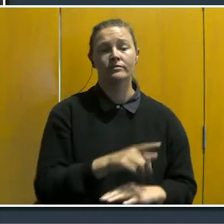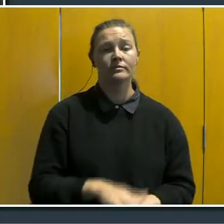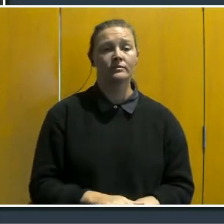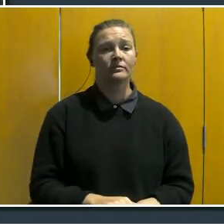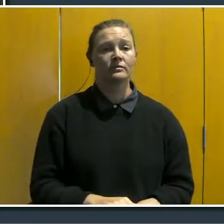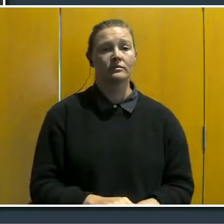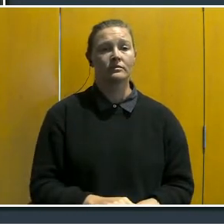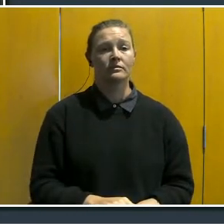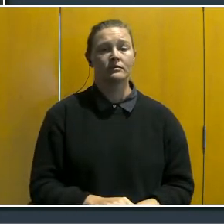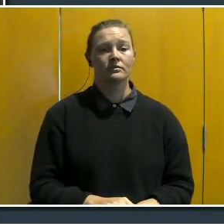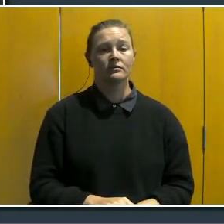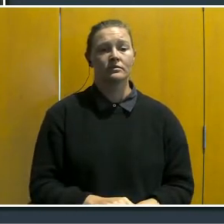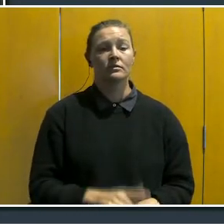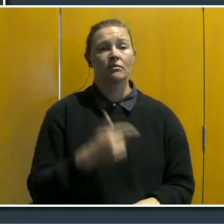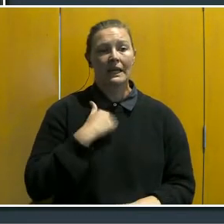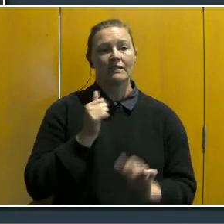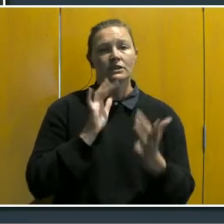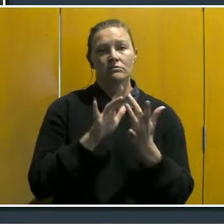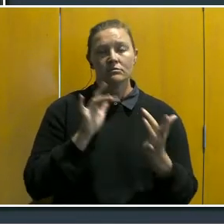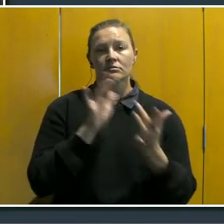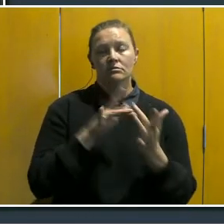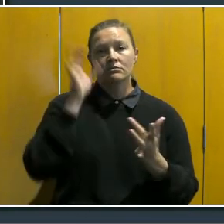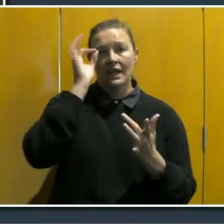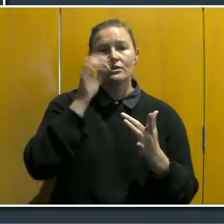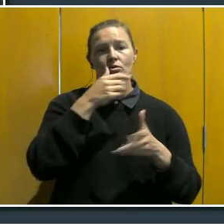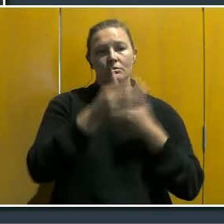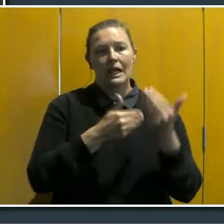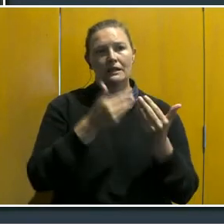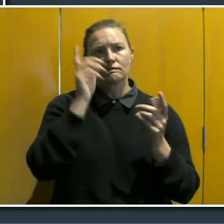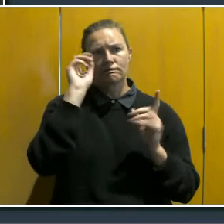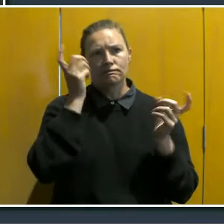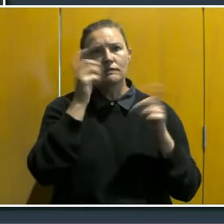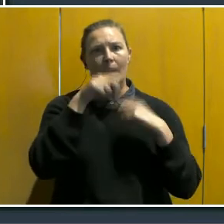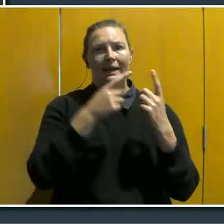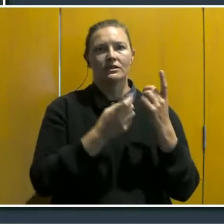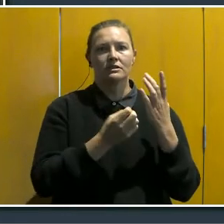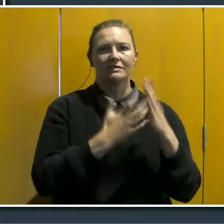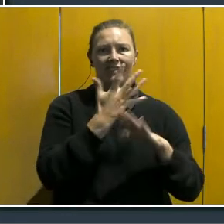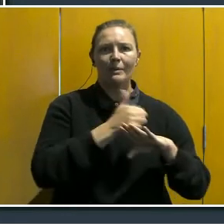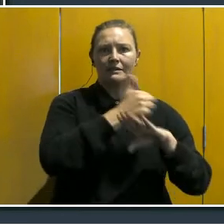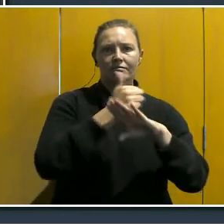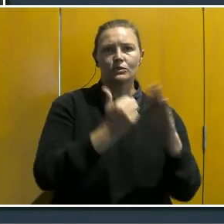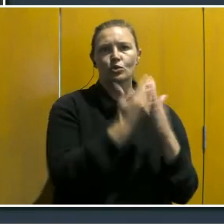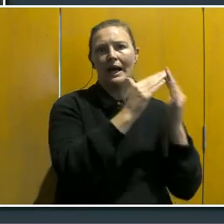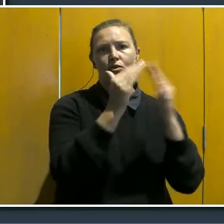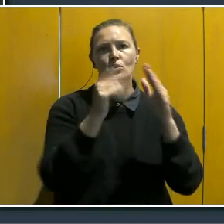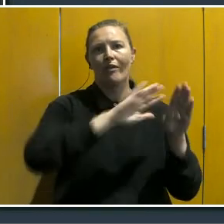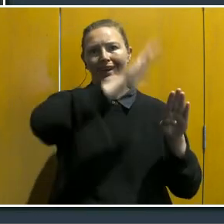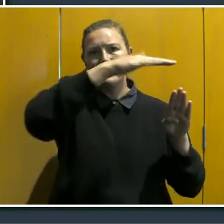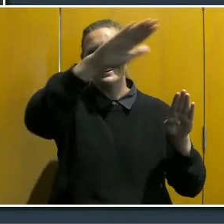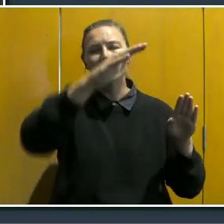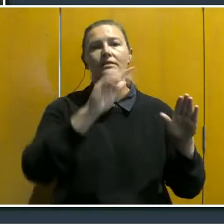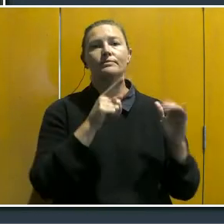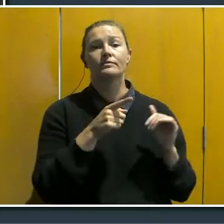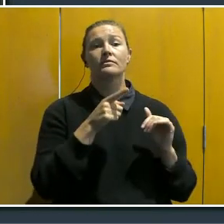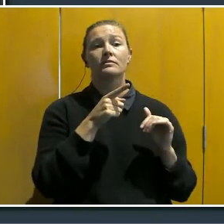Despite my many approaches to the council expressing the concerns of the development on the nearby hill, which has been referred to in the previous speaker